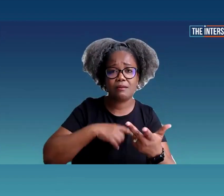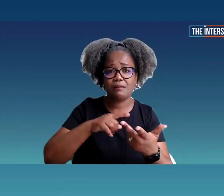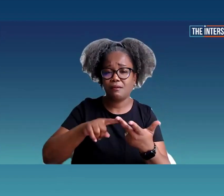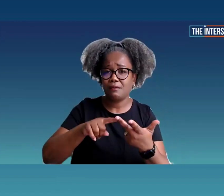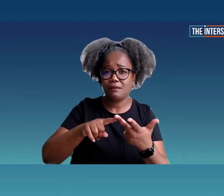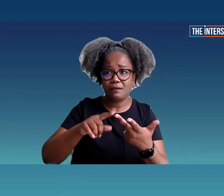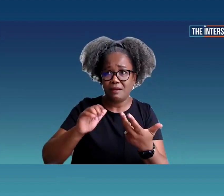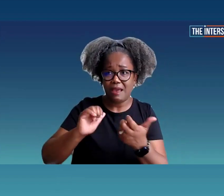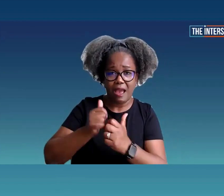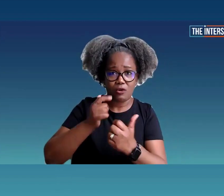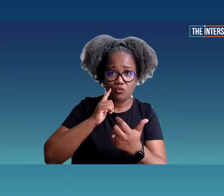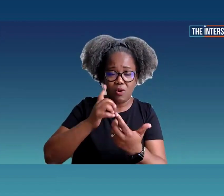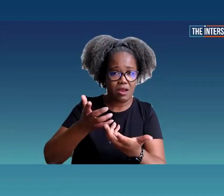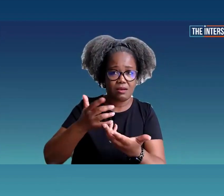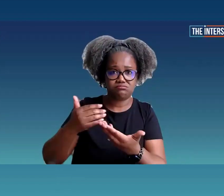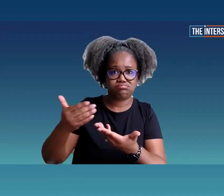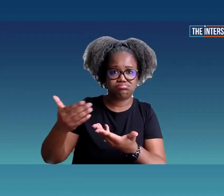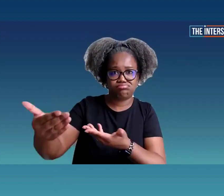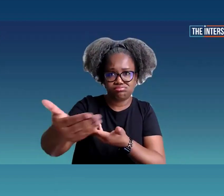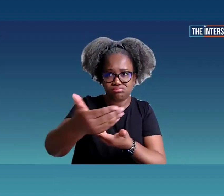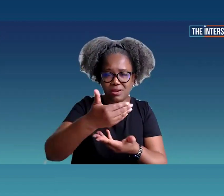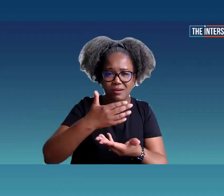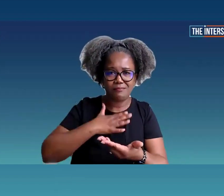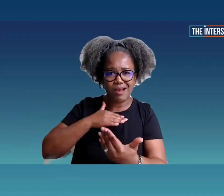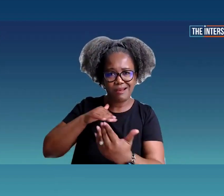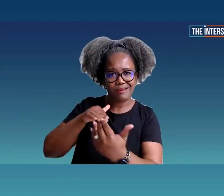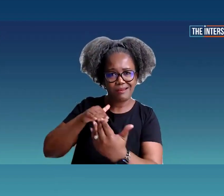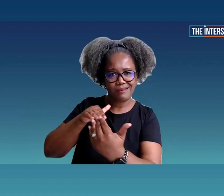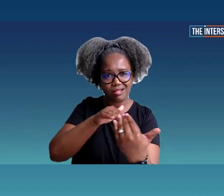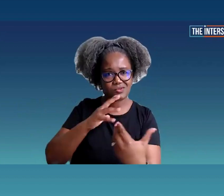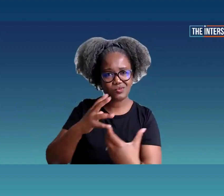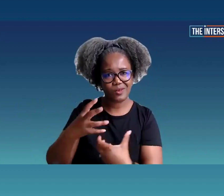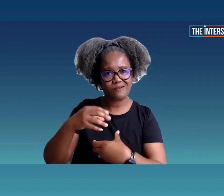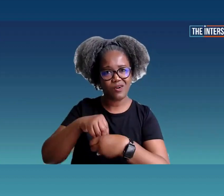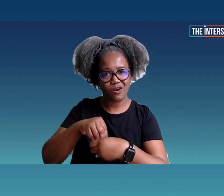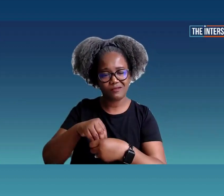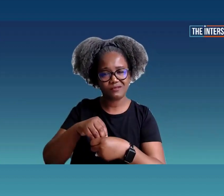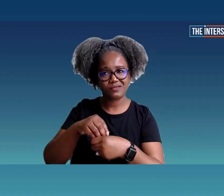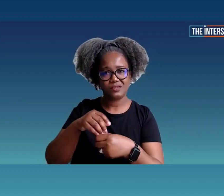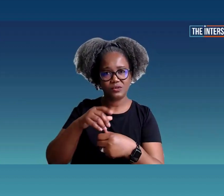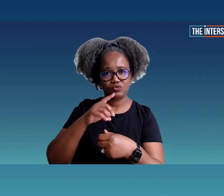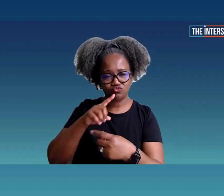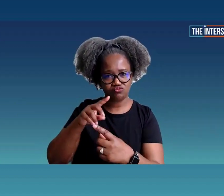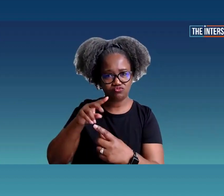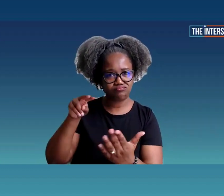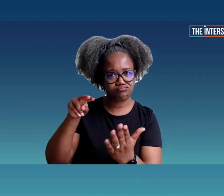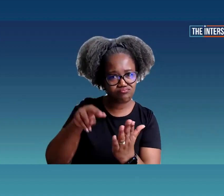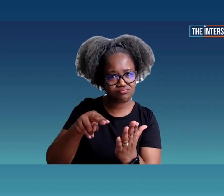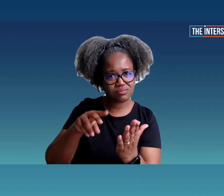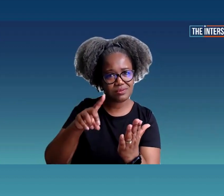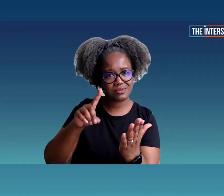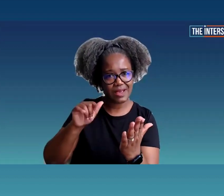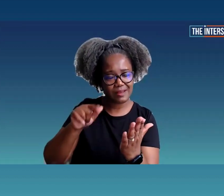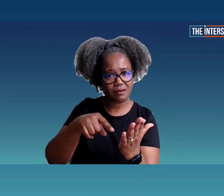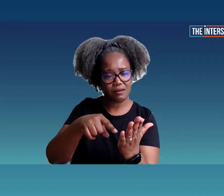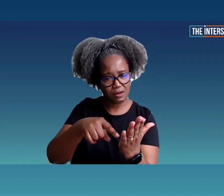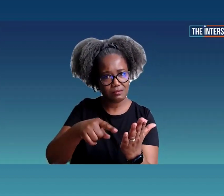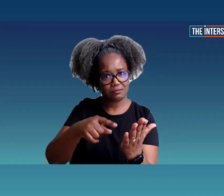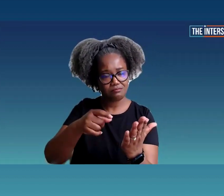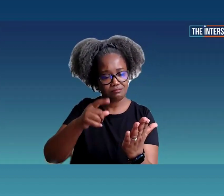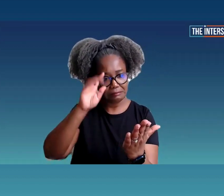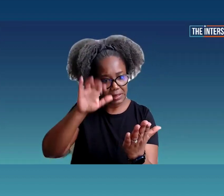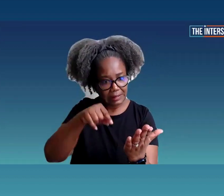others are struggling to get colleagues at various levels of an organization on board to see the data, believe the data, and act on